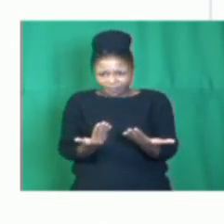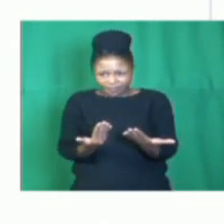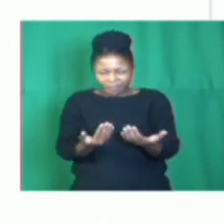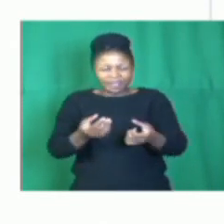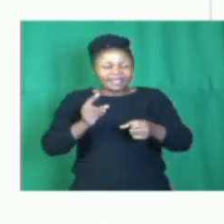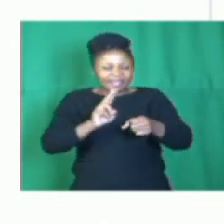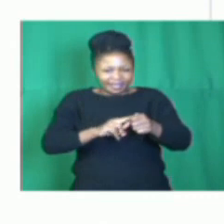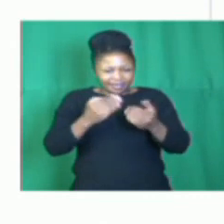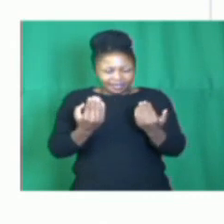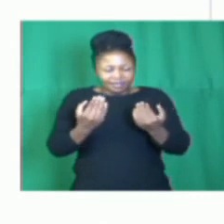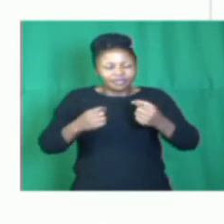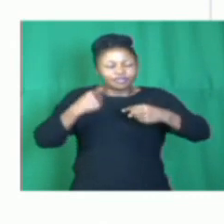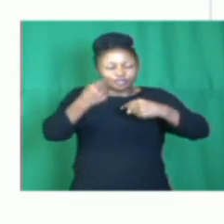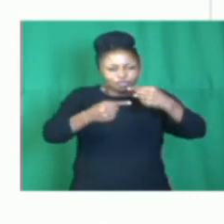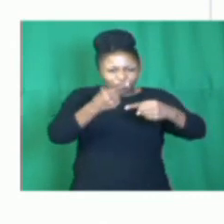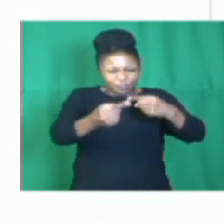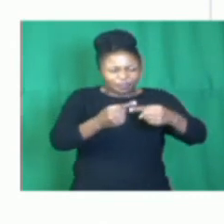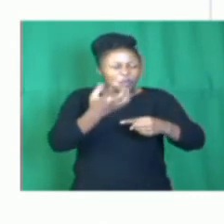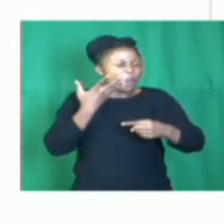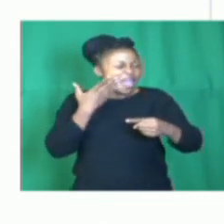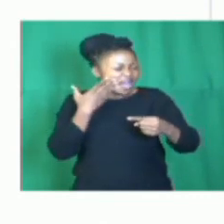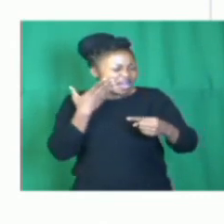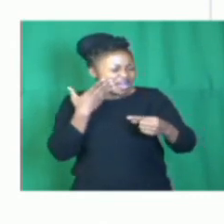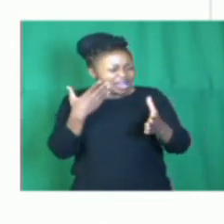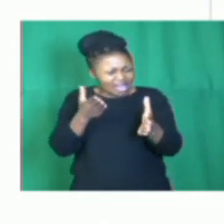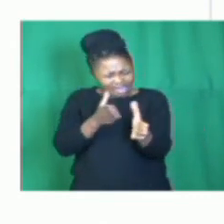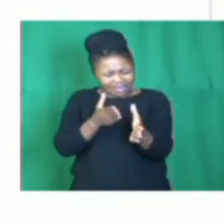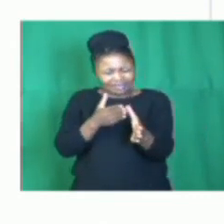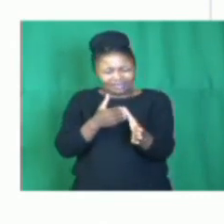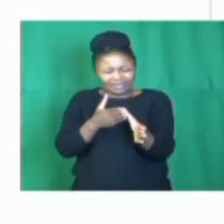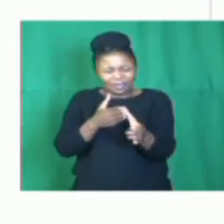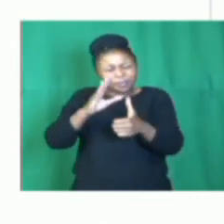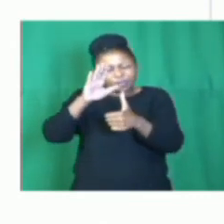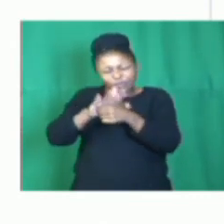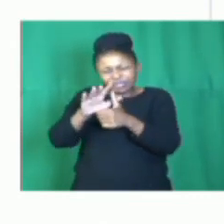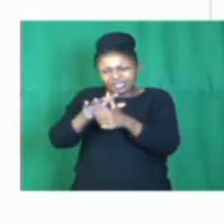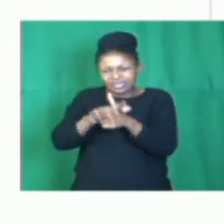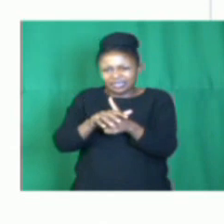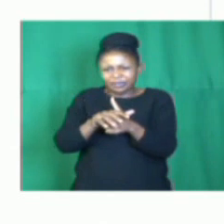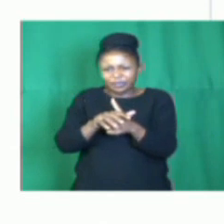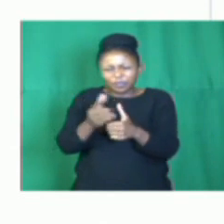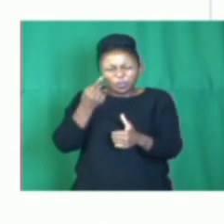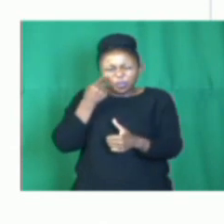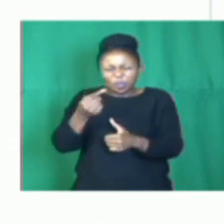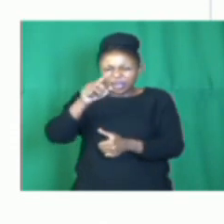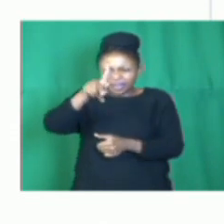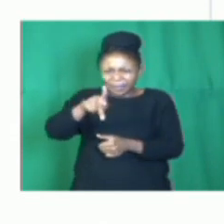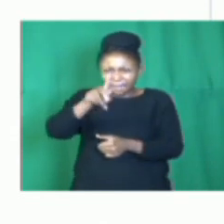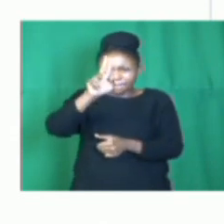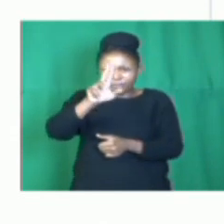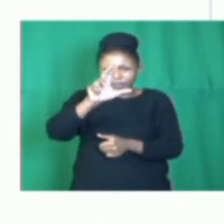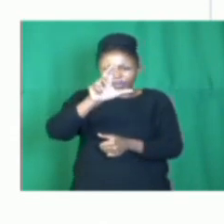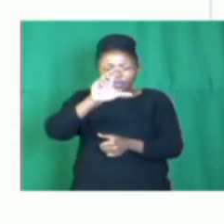saying again, when you respond to questions, please observe appropriate punctuation.